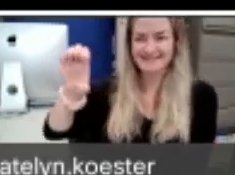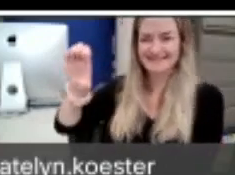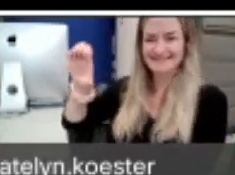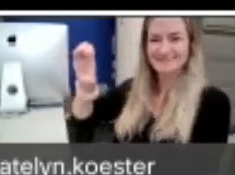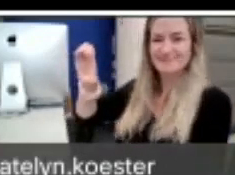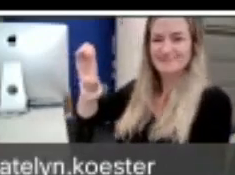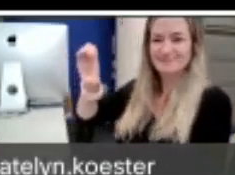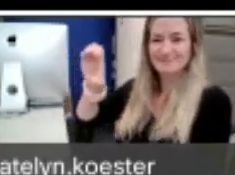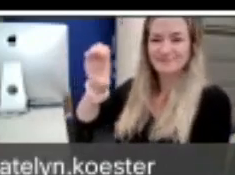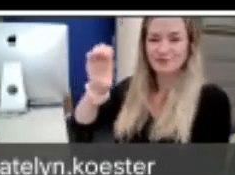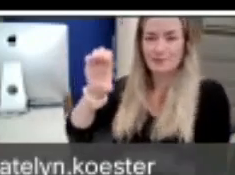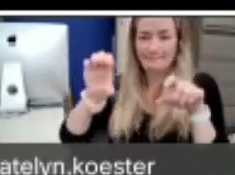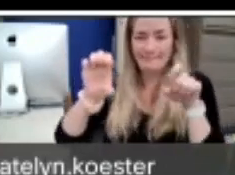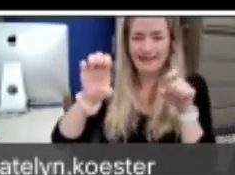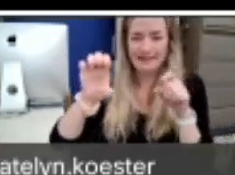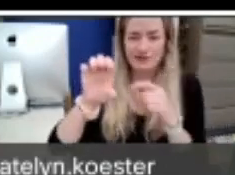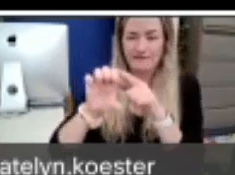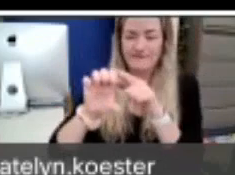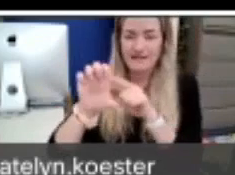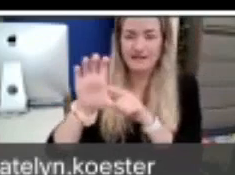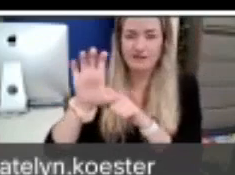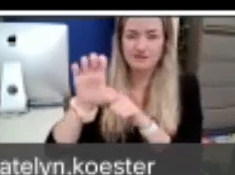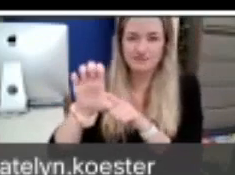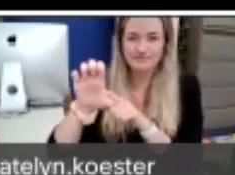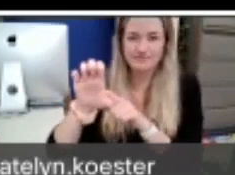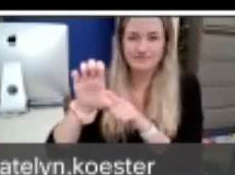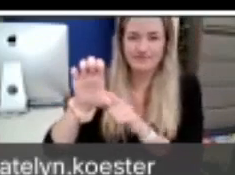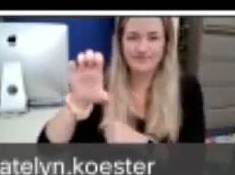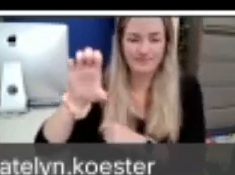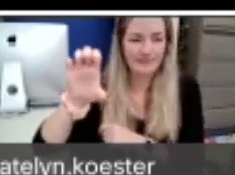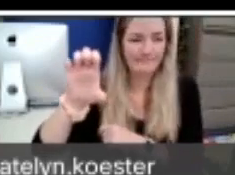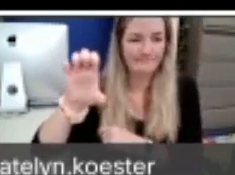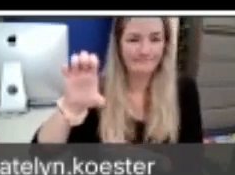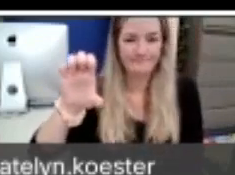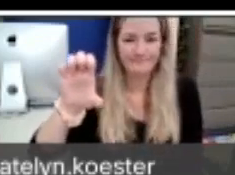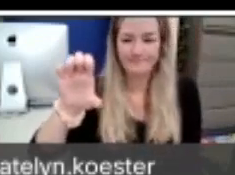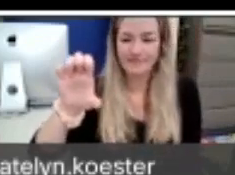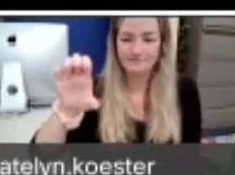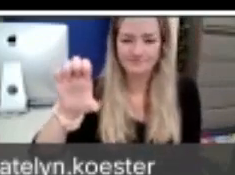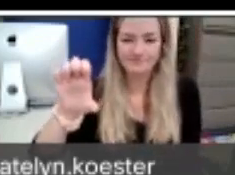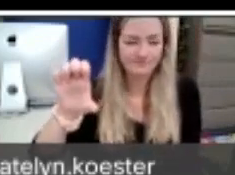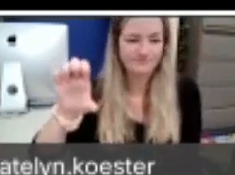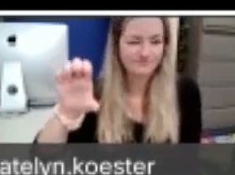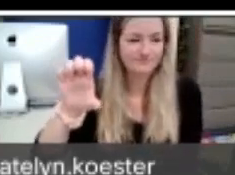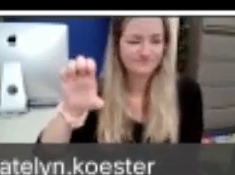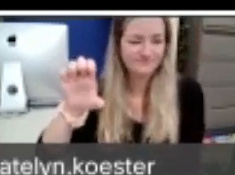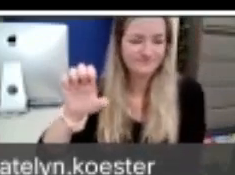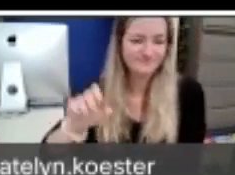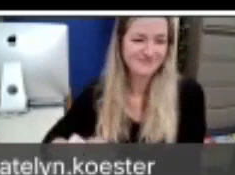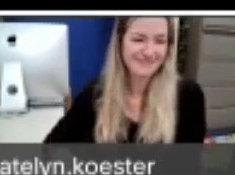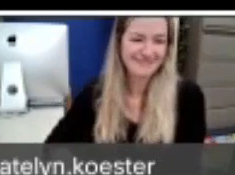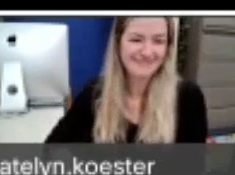E. Make sure you like bend your fingers.